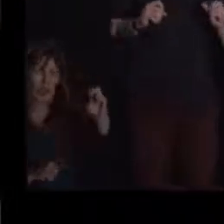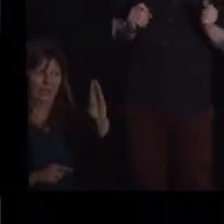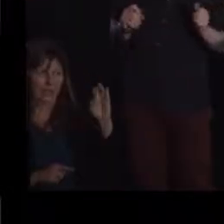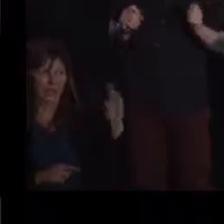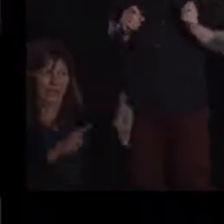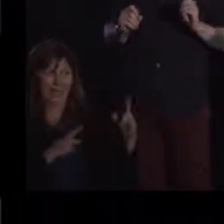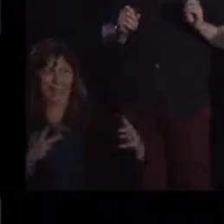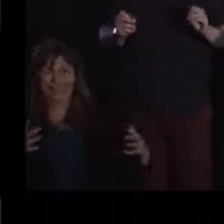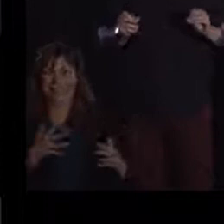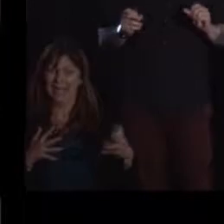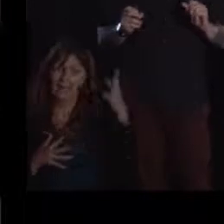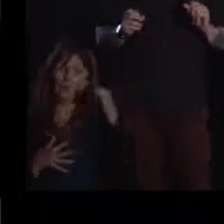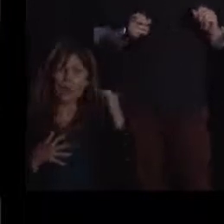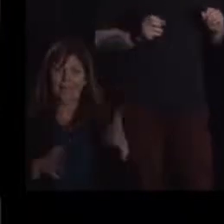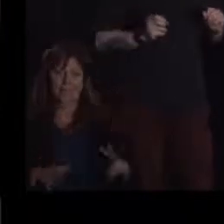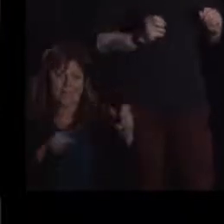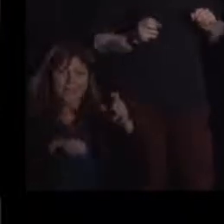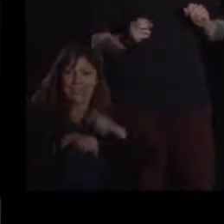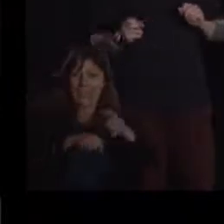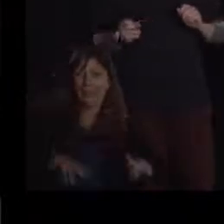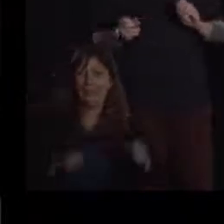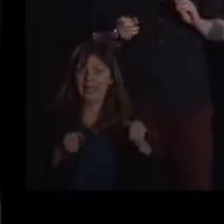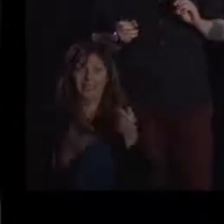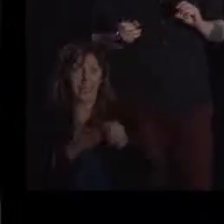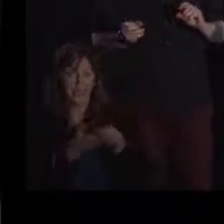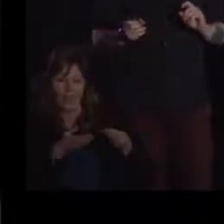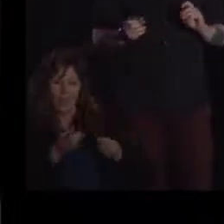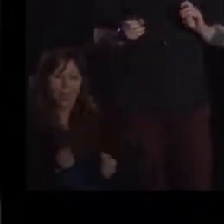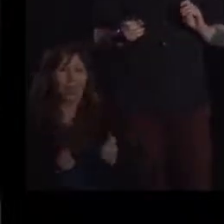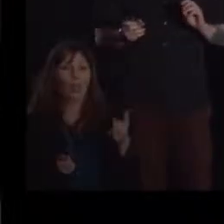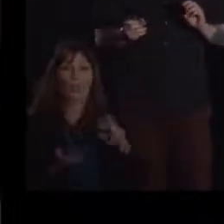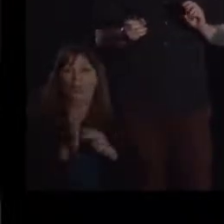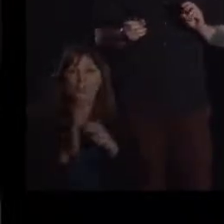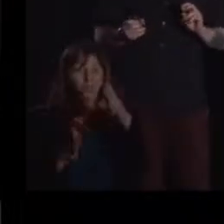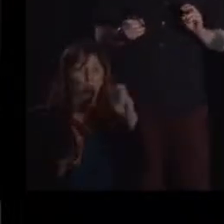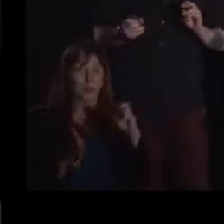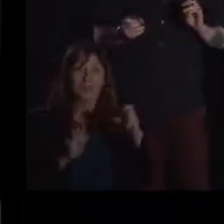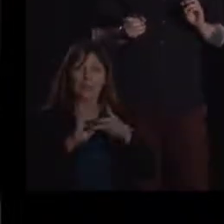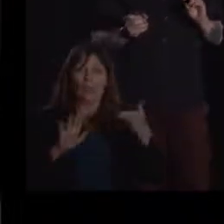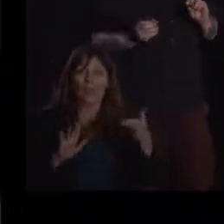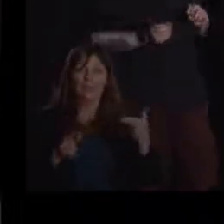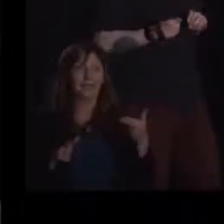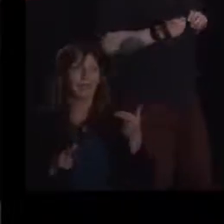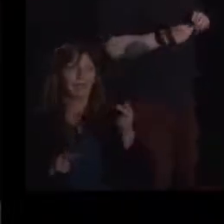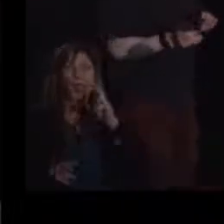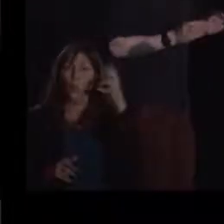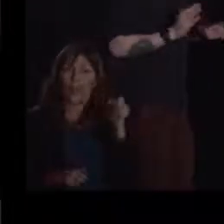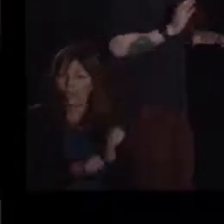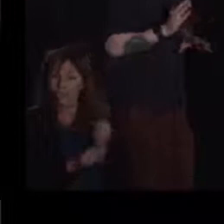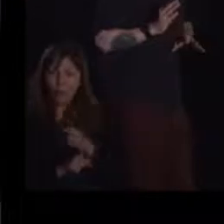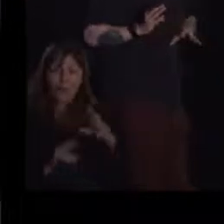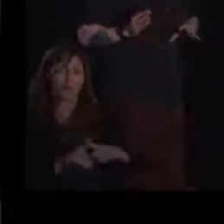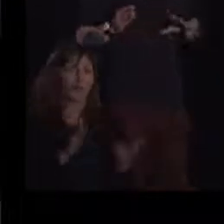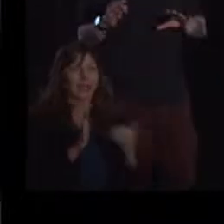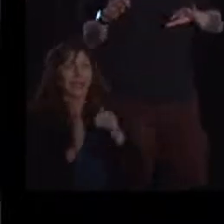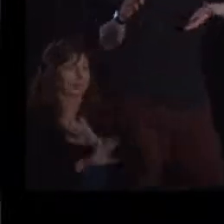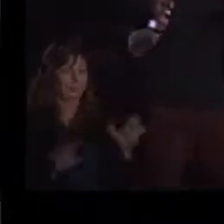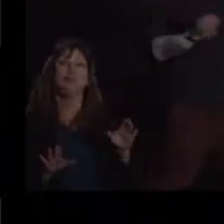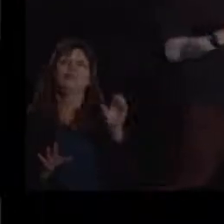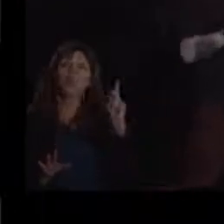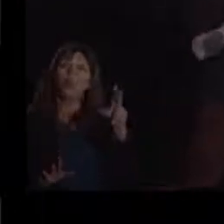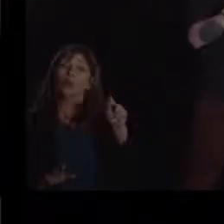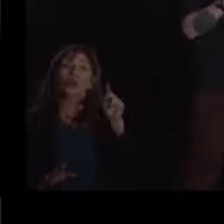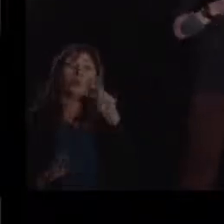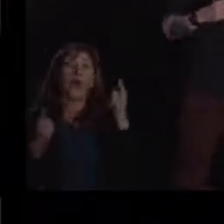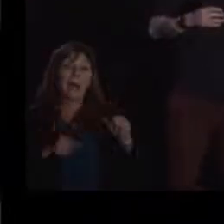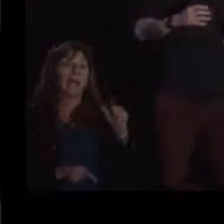because, well, that means a lot of time, it's a lot of cost, it's a lot of like, what do you mean rebrand? What, are you just going to throw everything out? What? But what was really nice